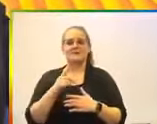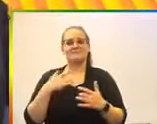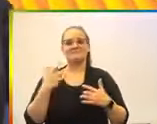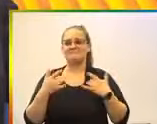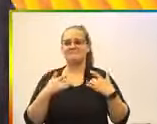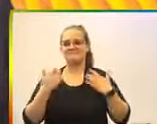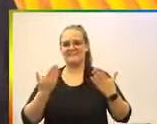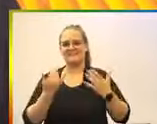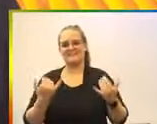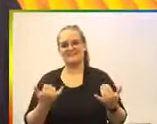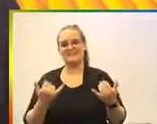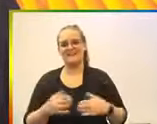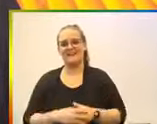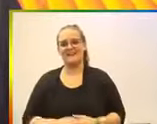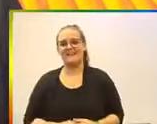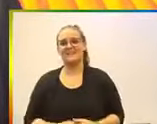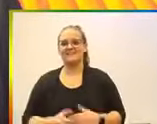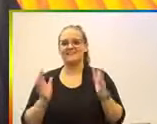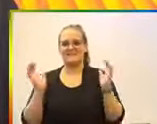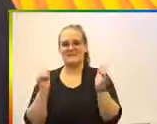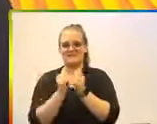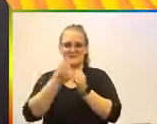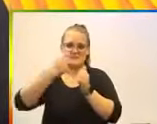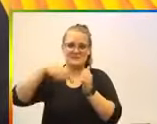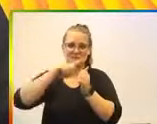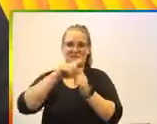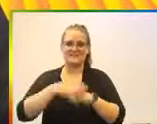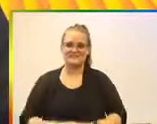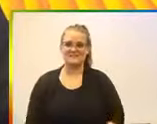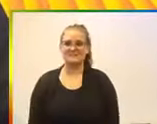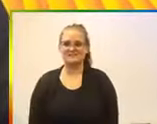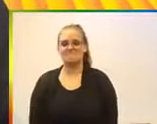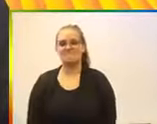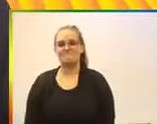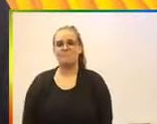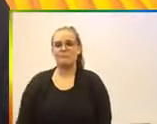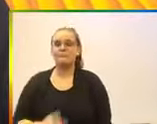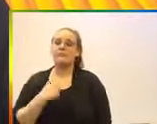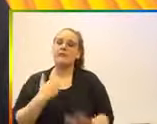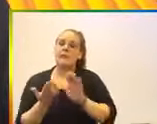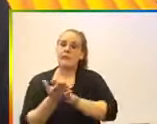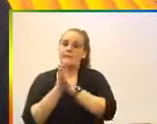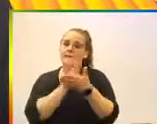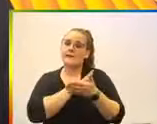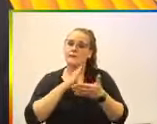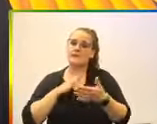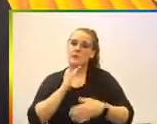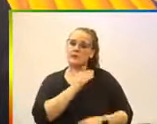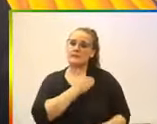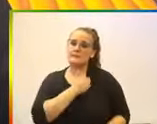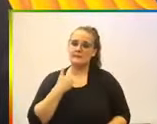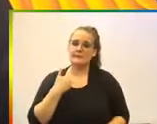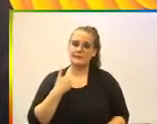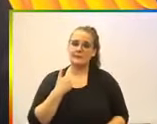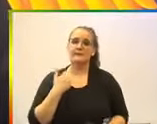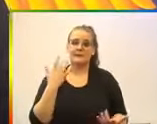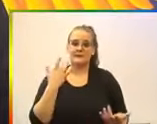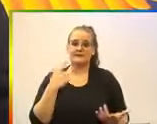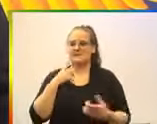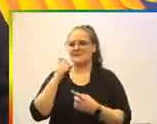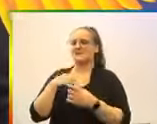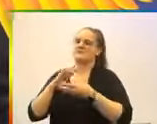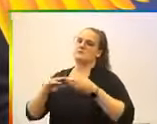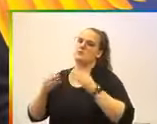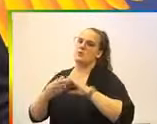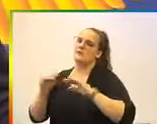this space and talking to you. I became a board member because of stories like Arrow's.